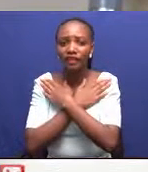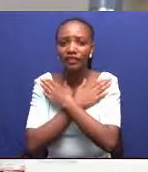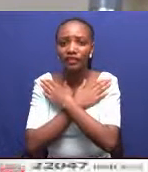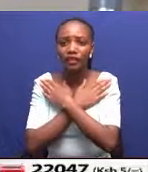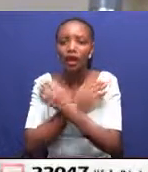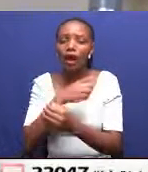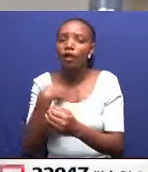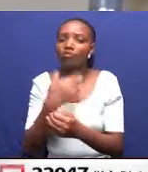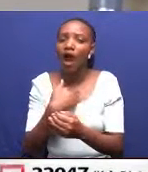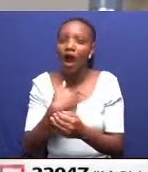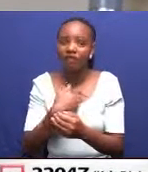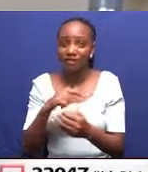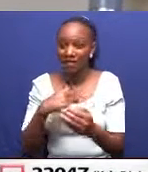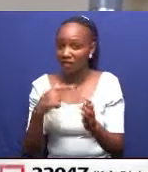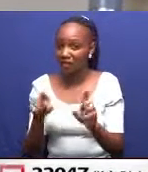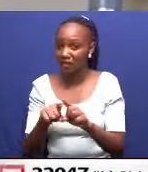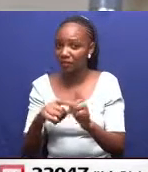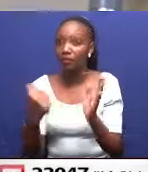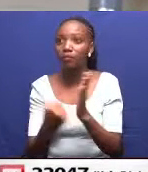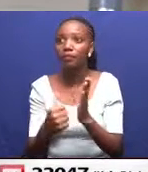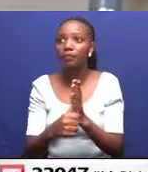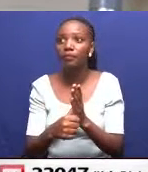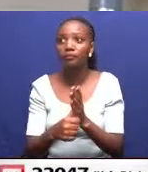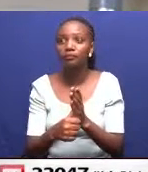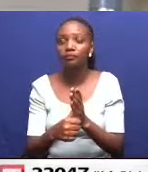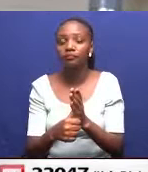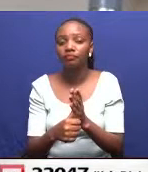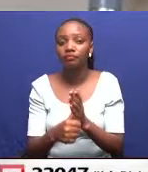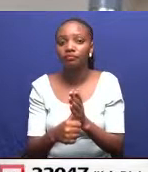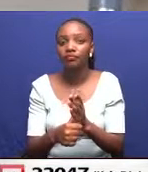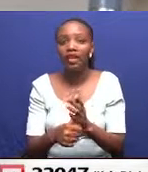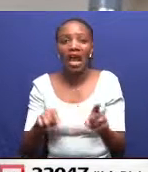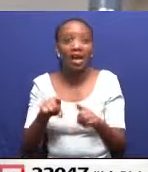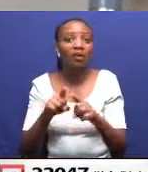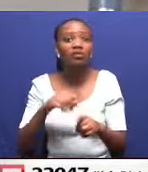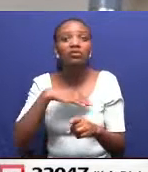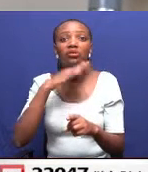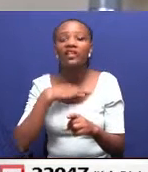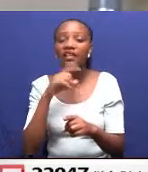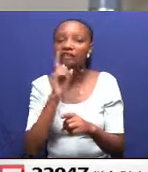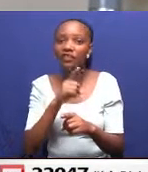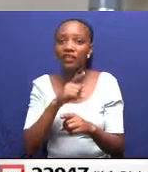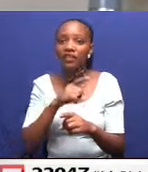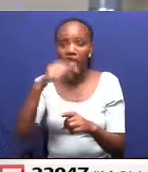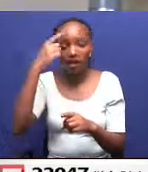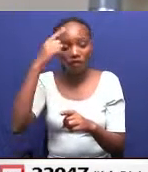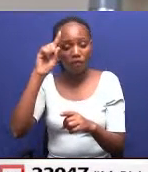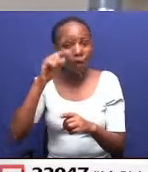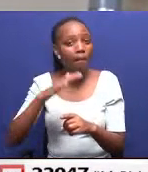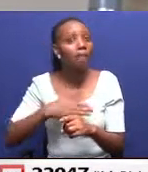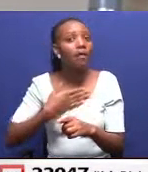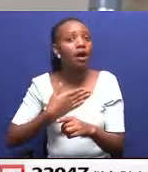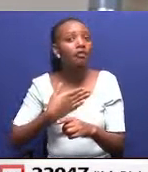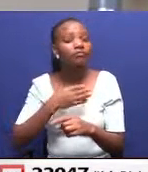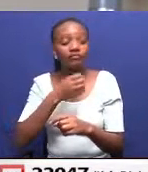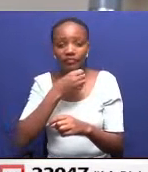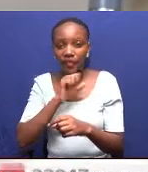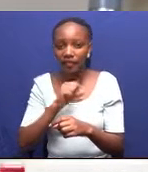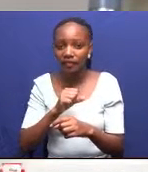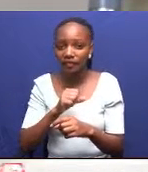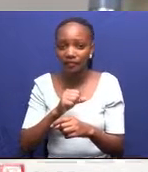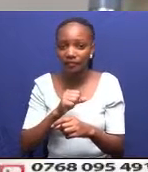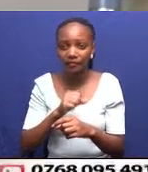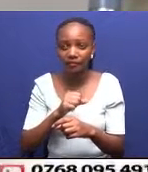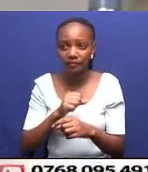sickle cell that I've lost along the way. In my age group of those who we had sickle cell,